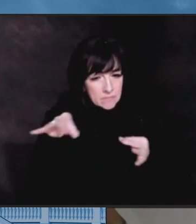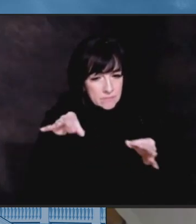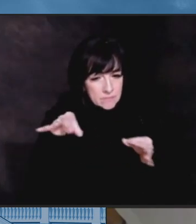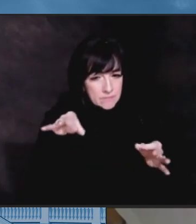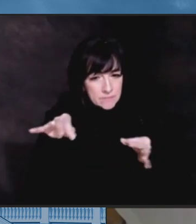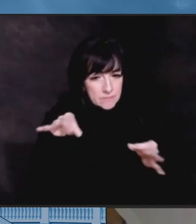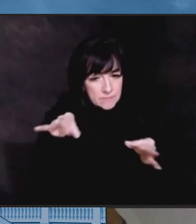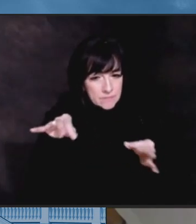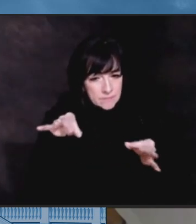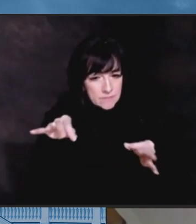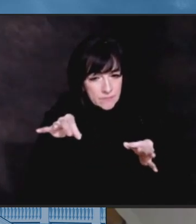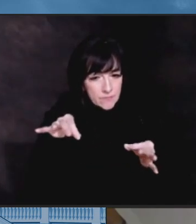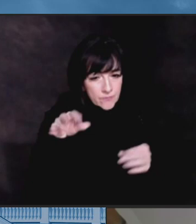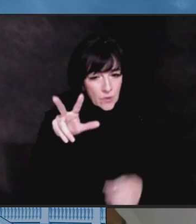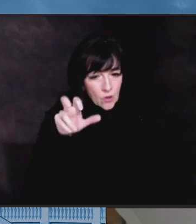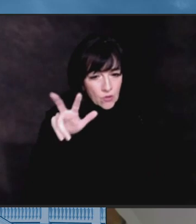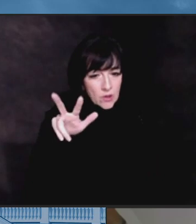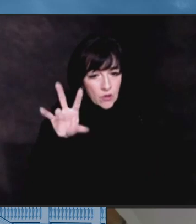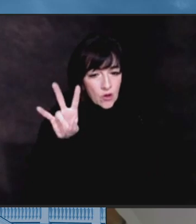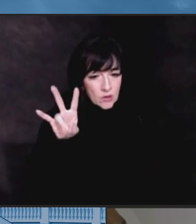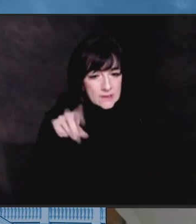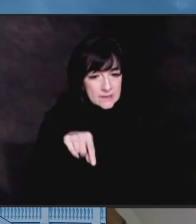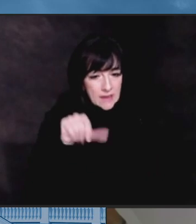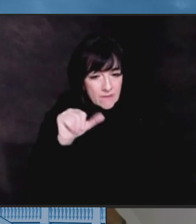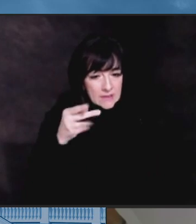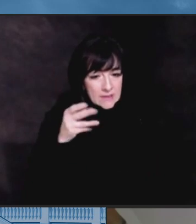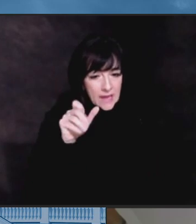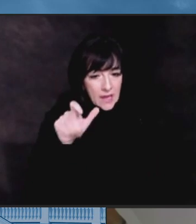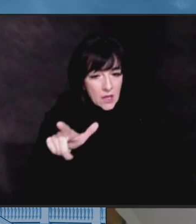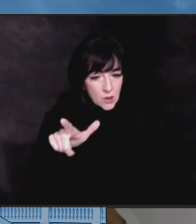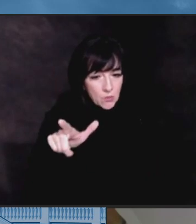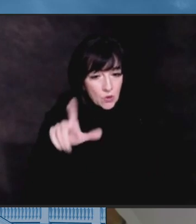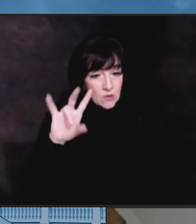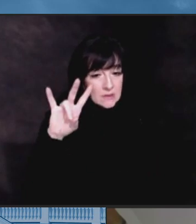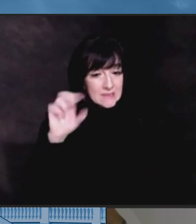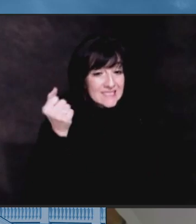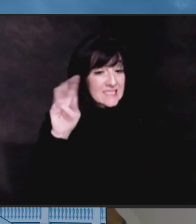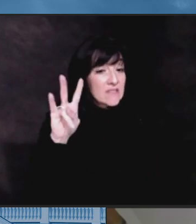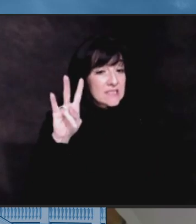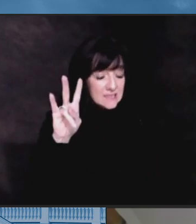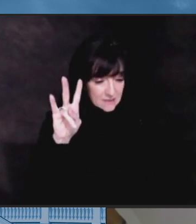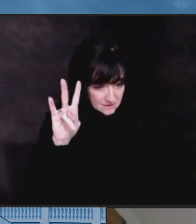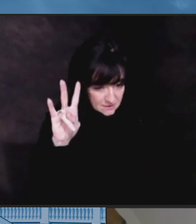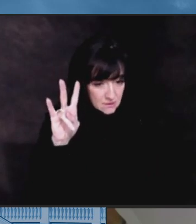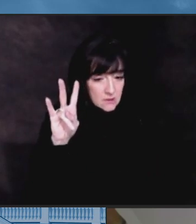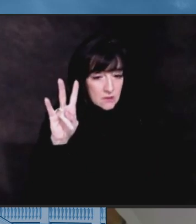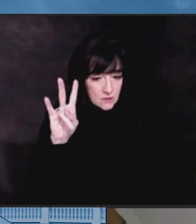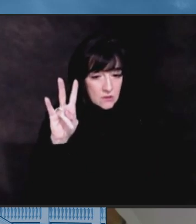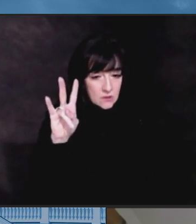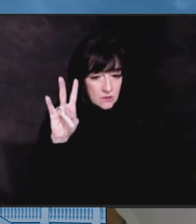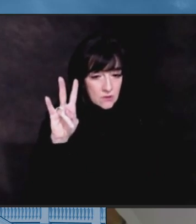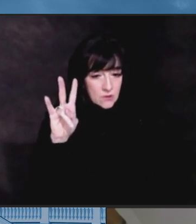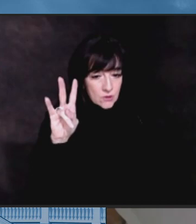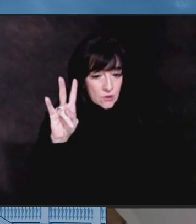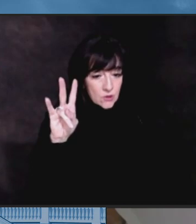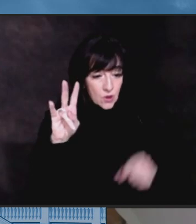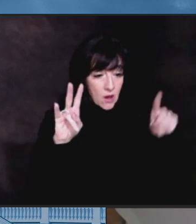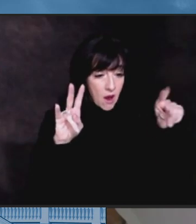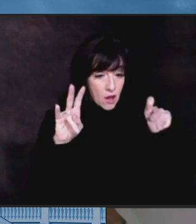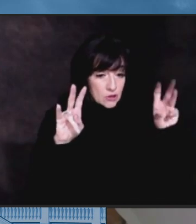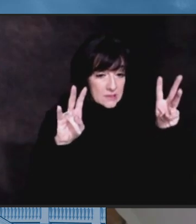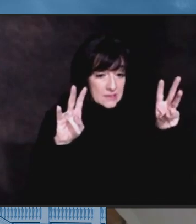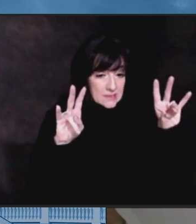that, 337, this says April 17th, and we went from